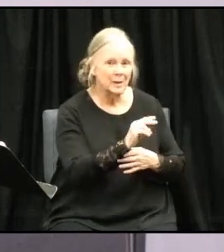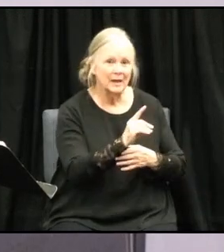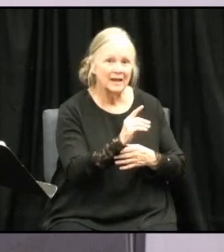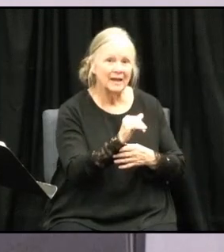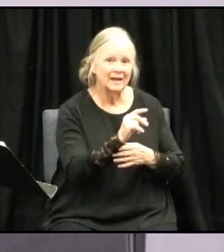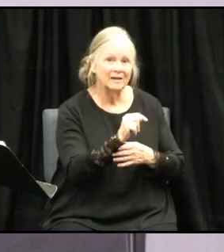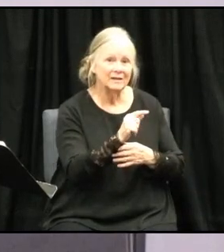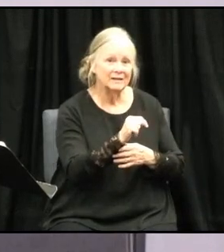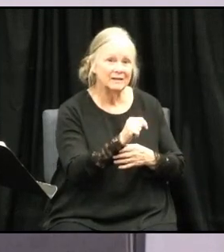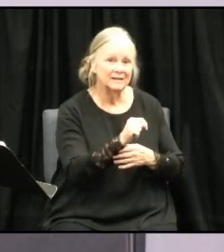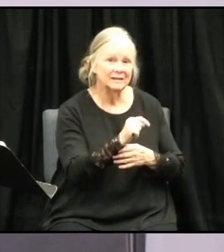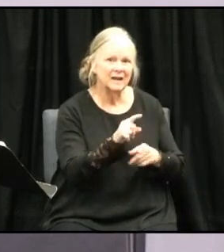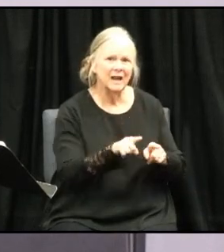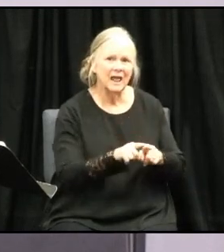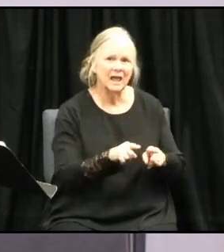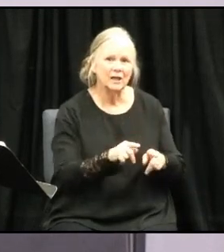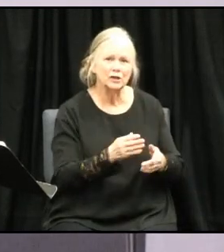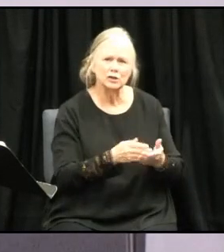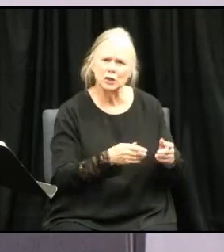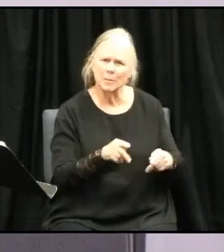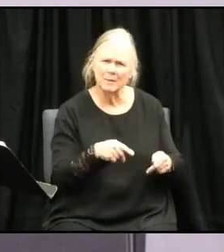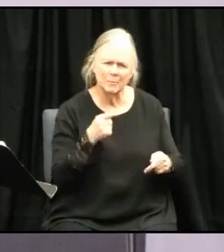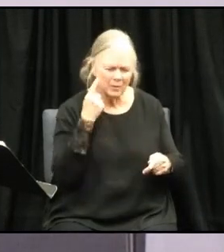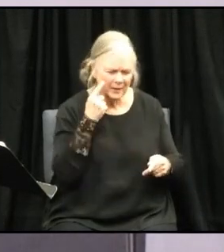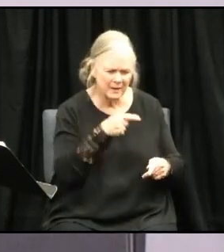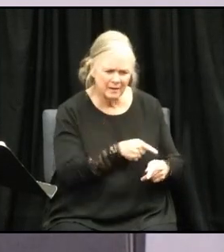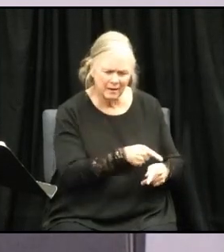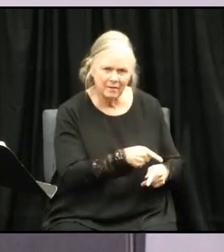make him out to be. Is he